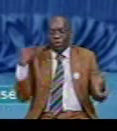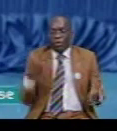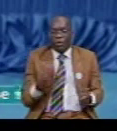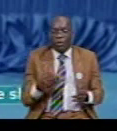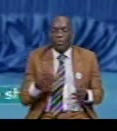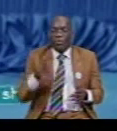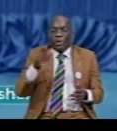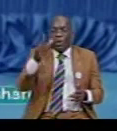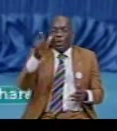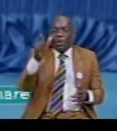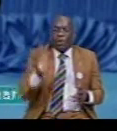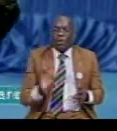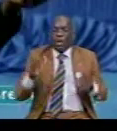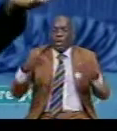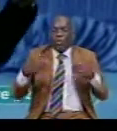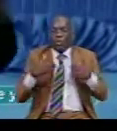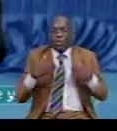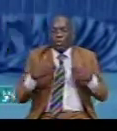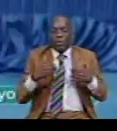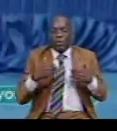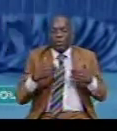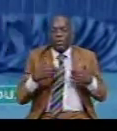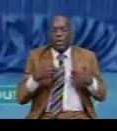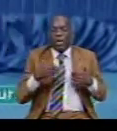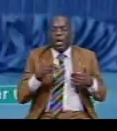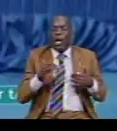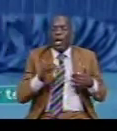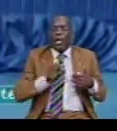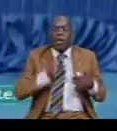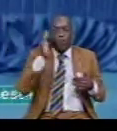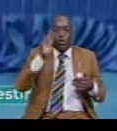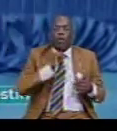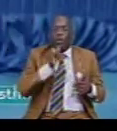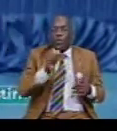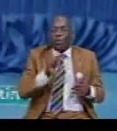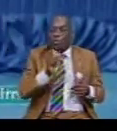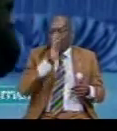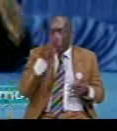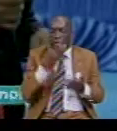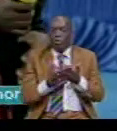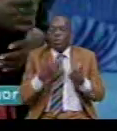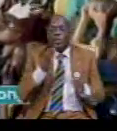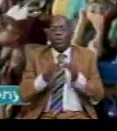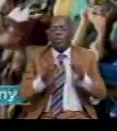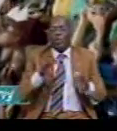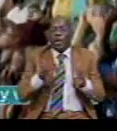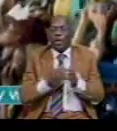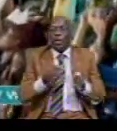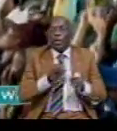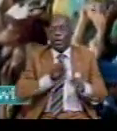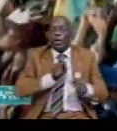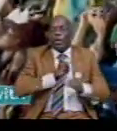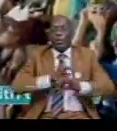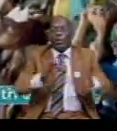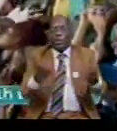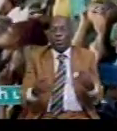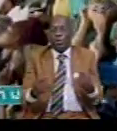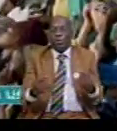because God has seen me, I was like, I will be ungrateful if I did not come out to test. But I really bless the name of the Lord. Praise the Lord. Praise the